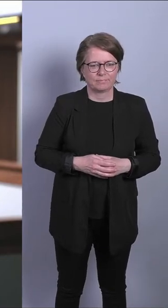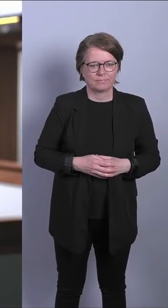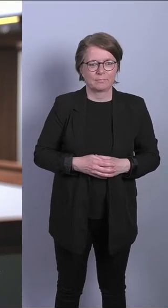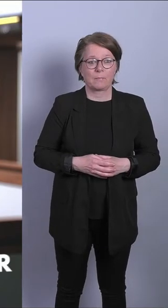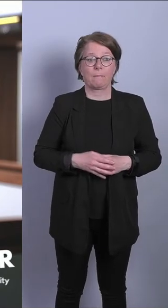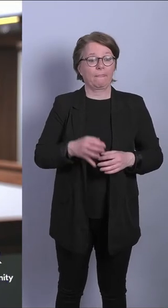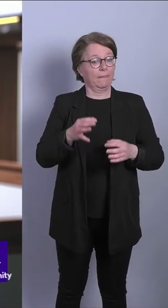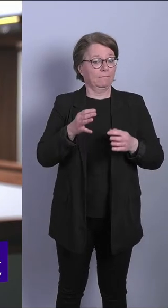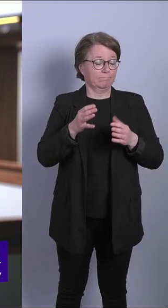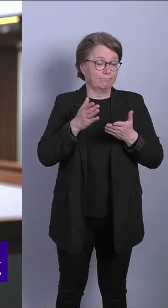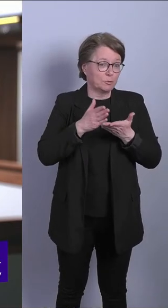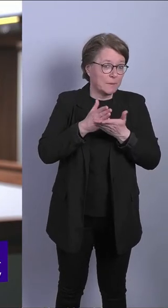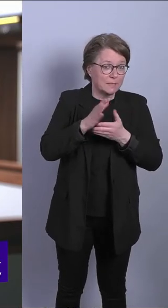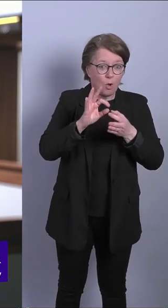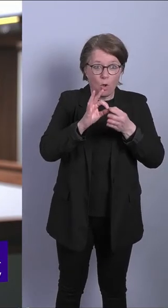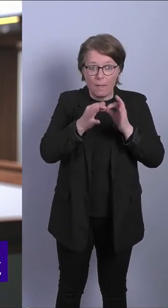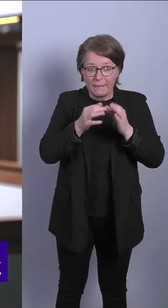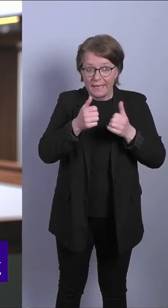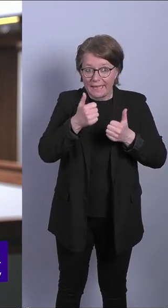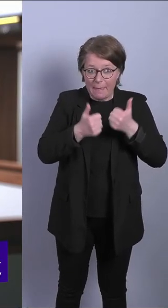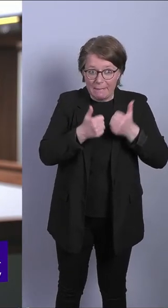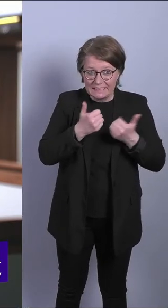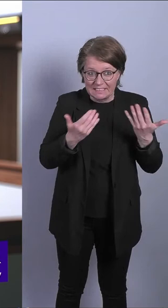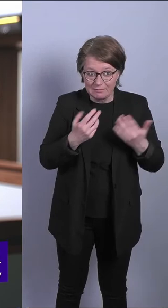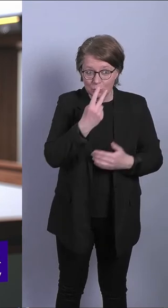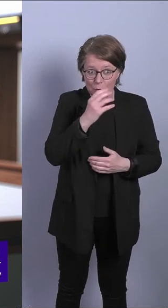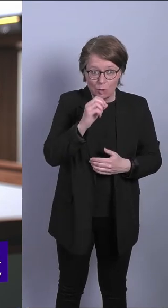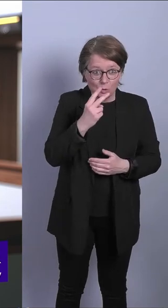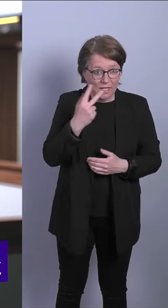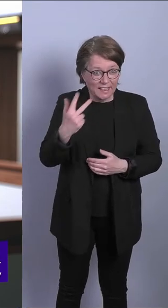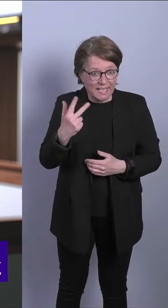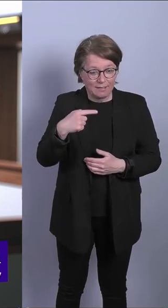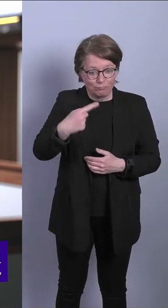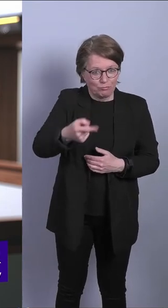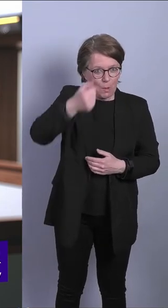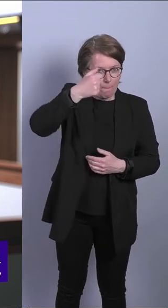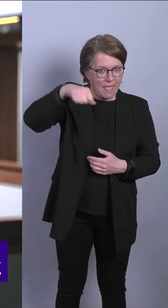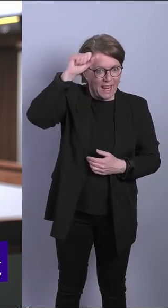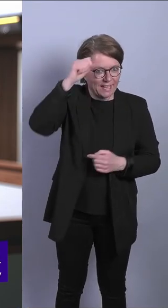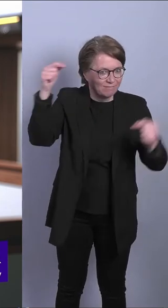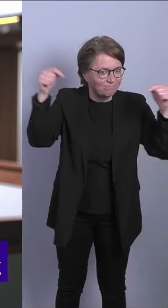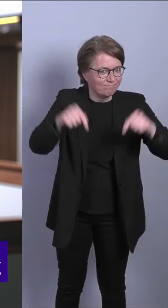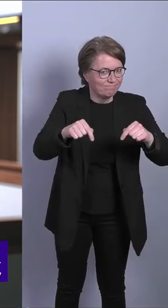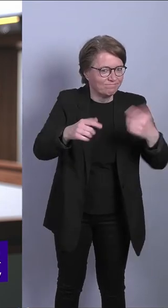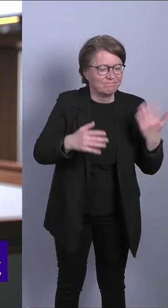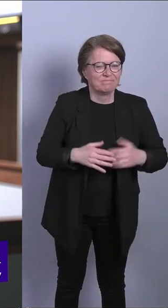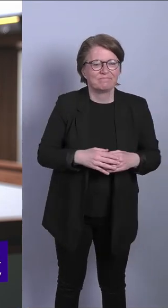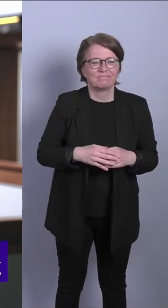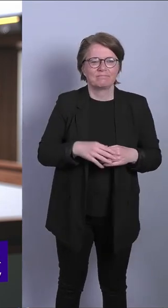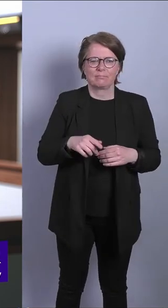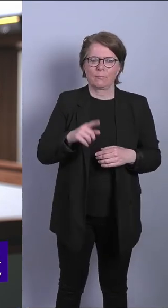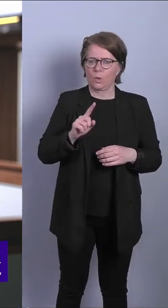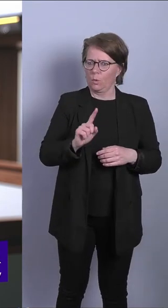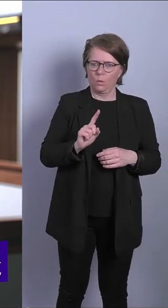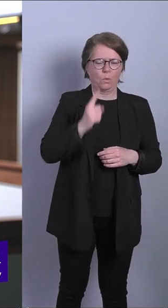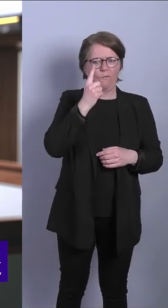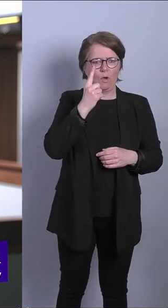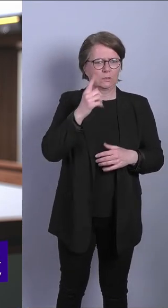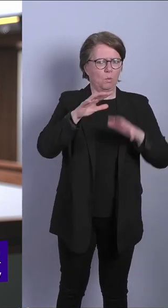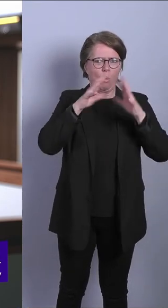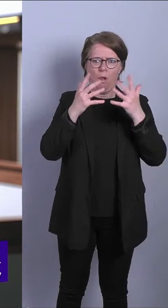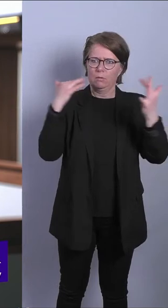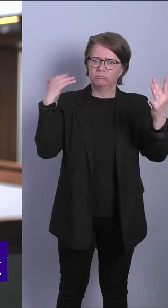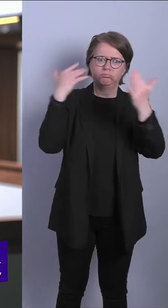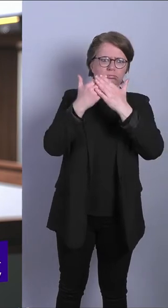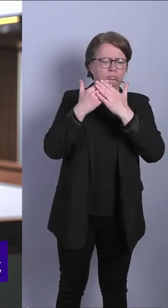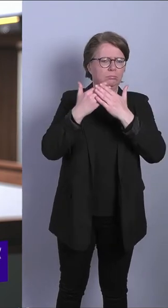Dear volunteers of the Special Olympics World Games 2023 in Berlin, in just a few weeks' time, for the first time, the world's largest